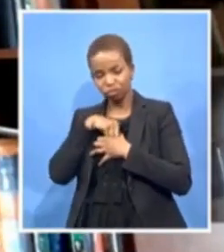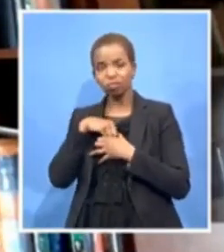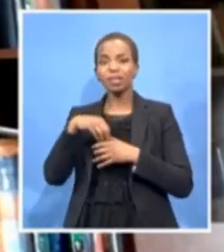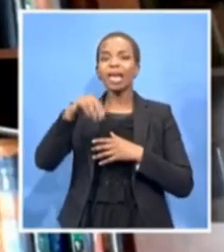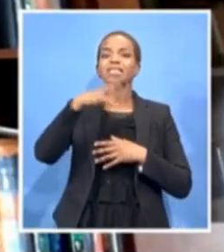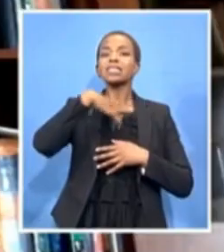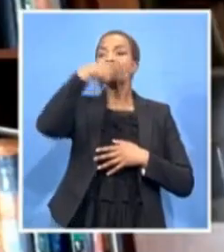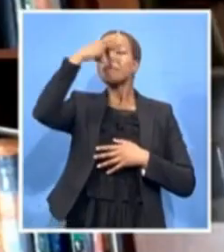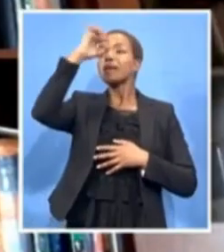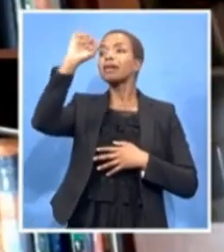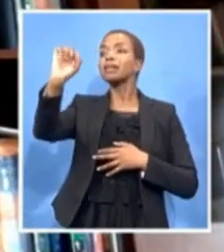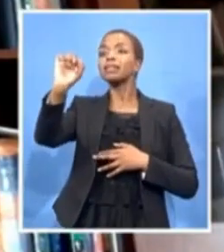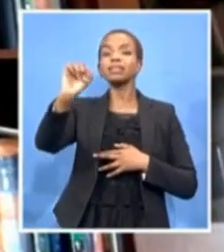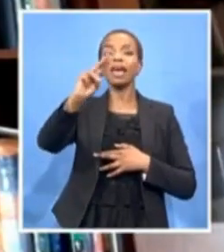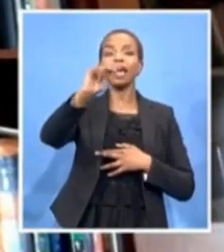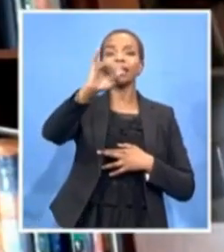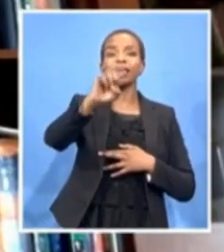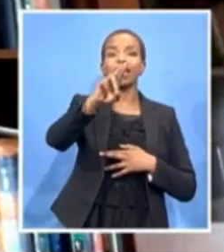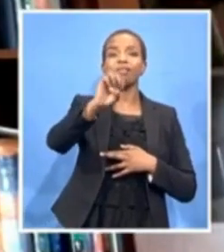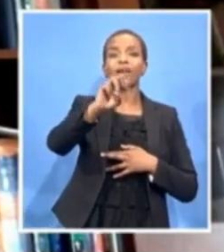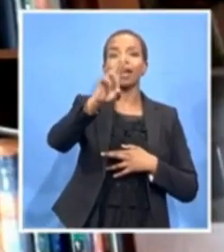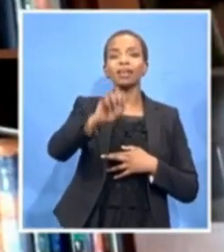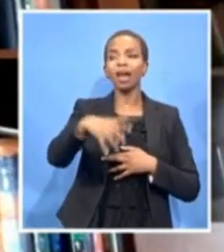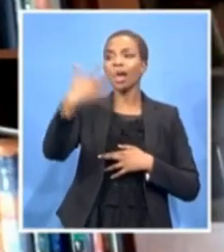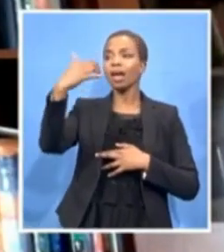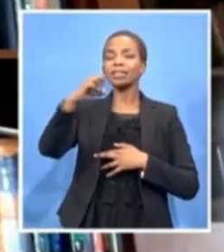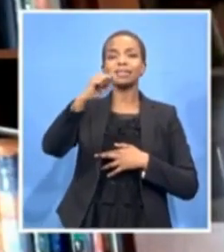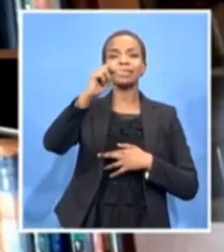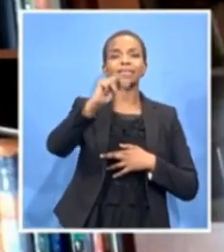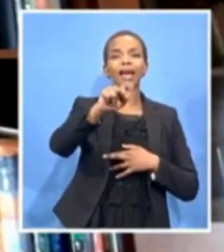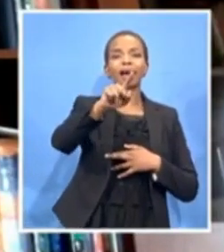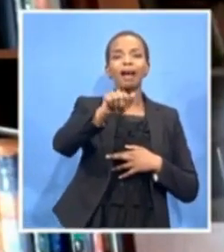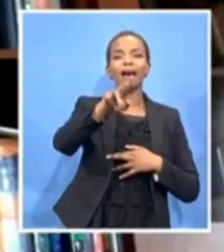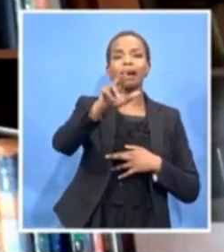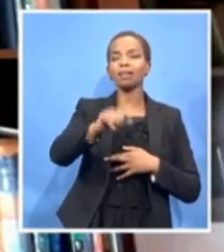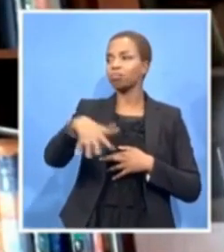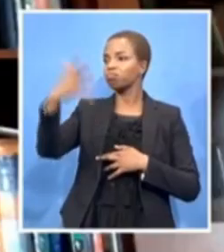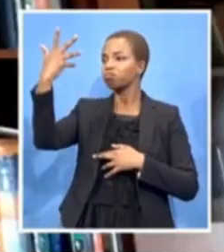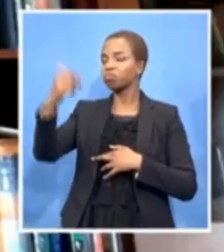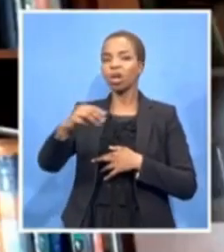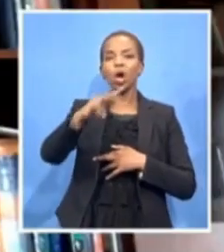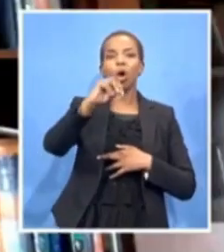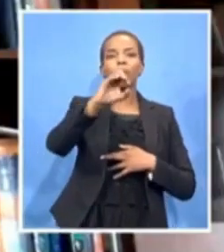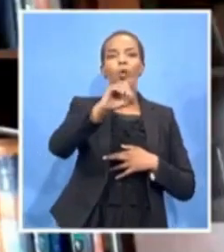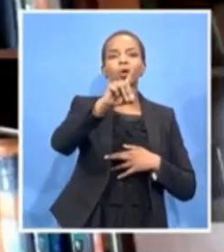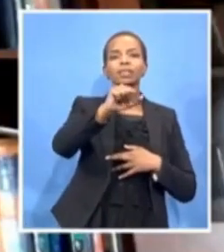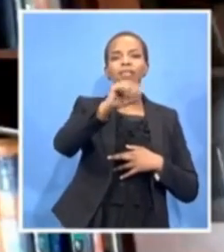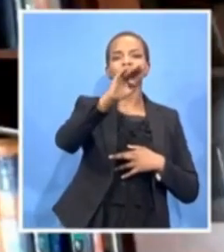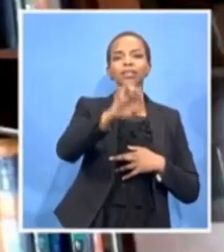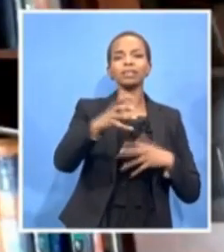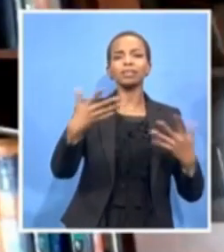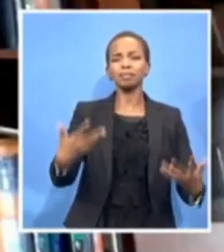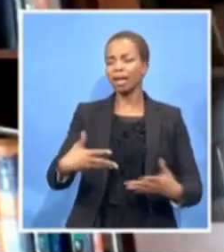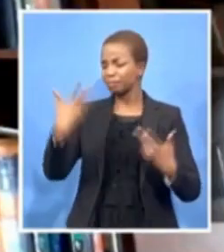of Thomas Sankara. He will have embraced the spirit of Modibo Keita. He will have embraced the spirit of Ahmed Ben